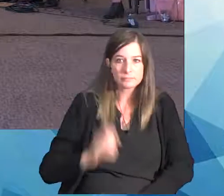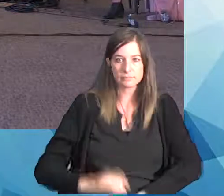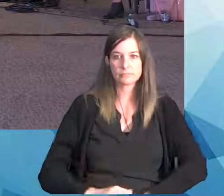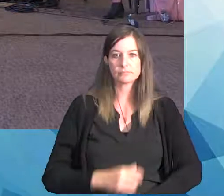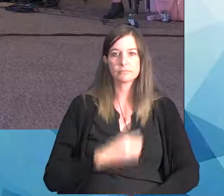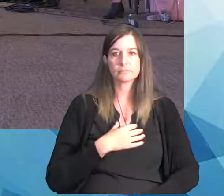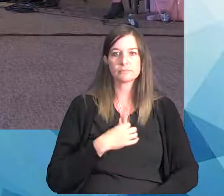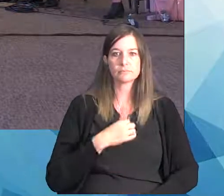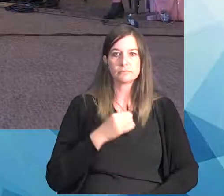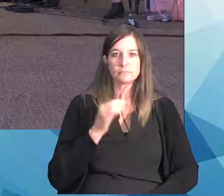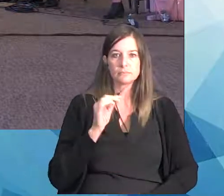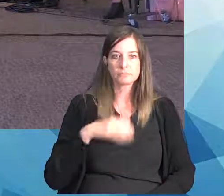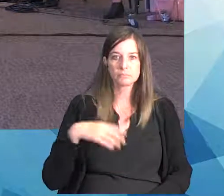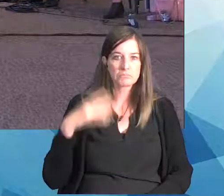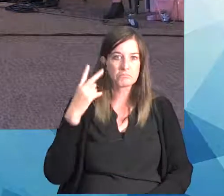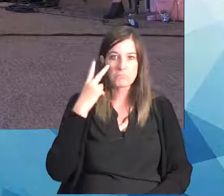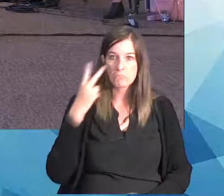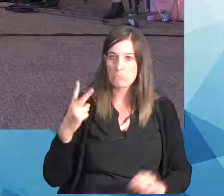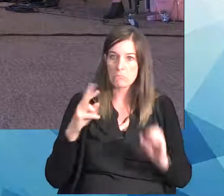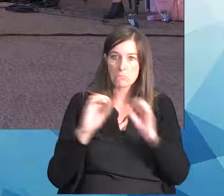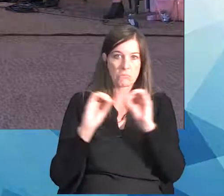And seeing none,